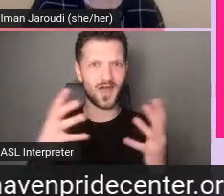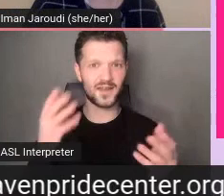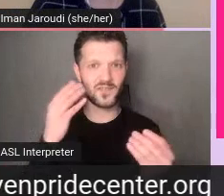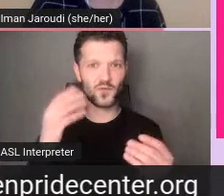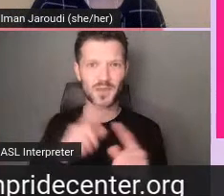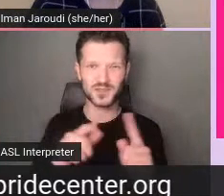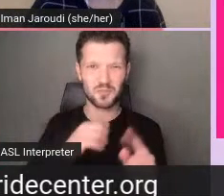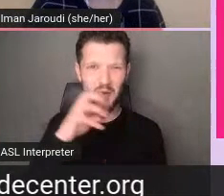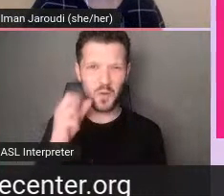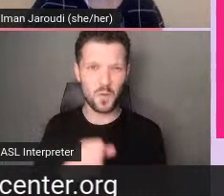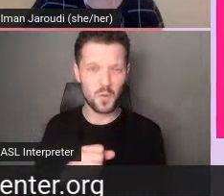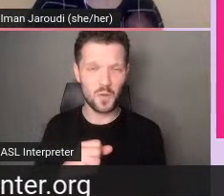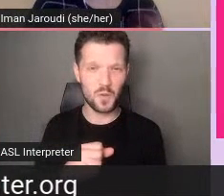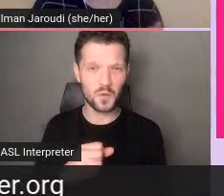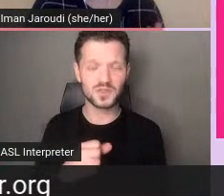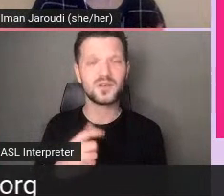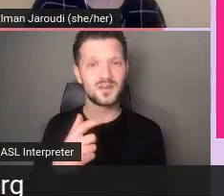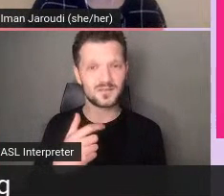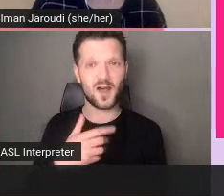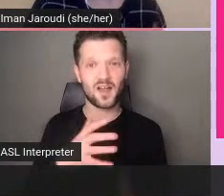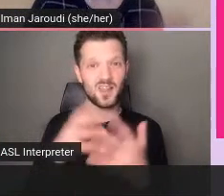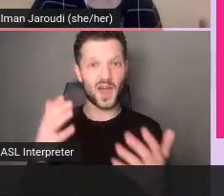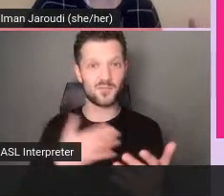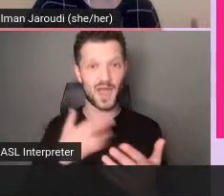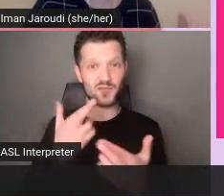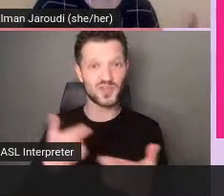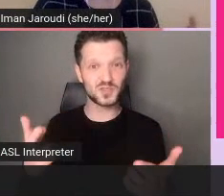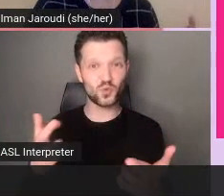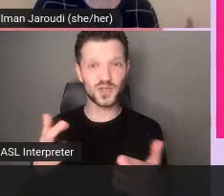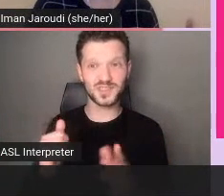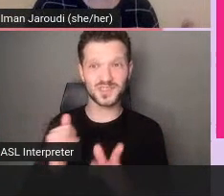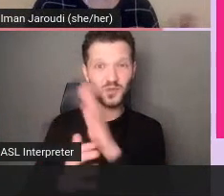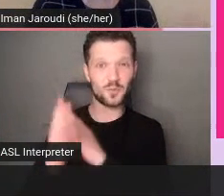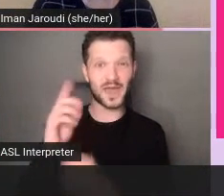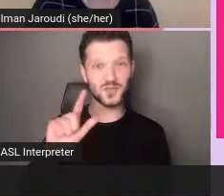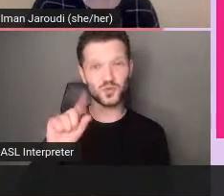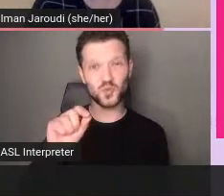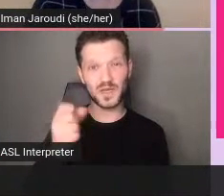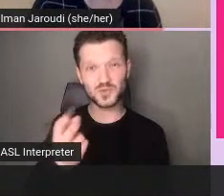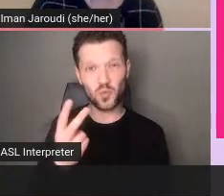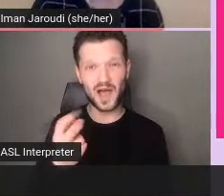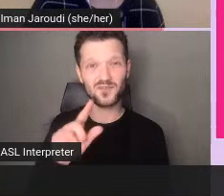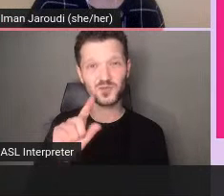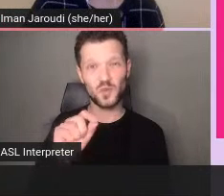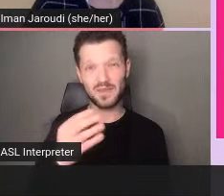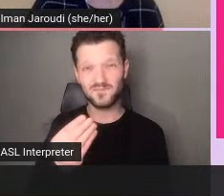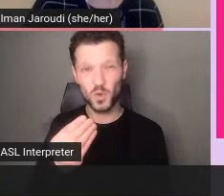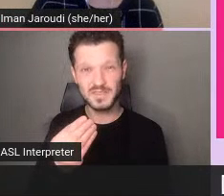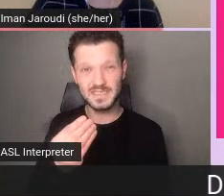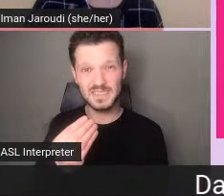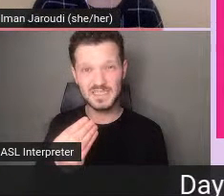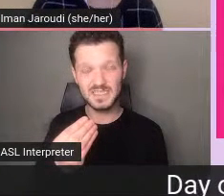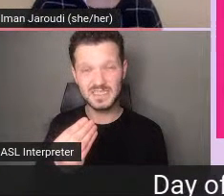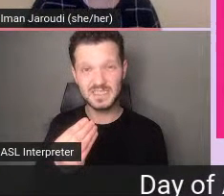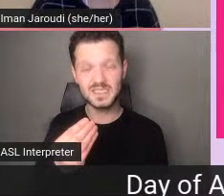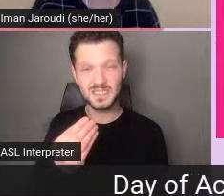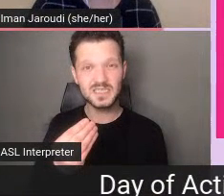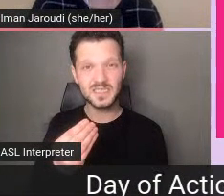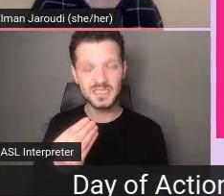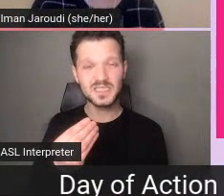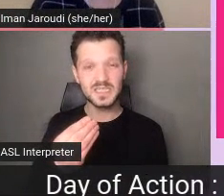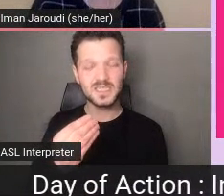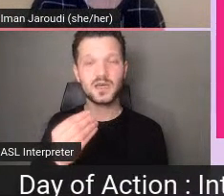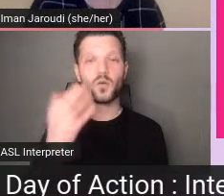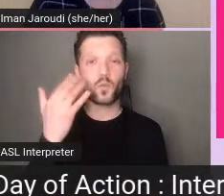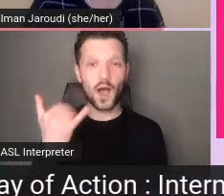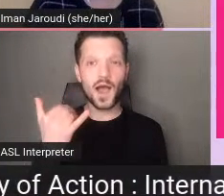lot of the sources that I used in writing this policy brief date back to 2012 or 2014, simply because there is a critical lack